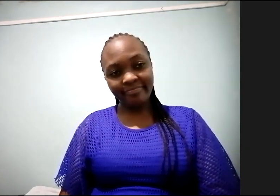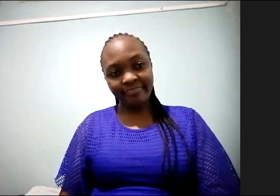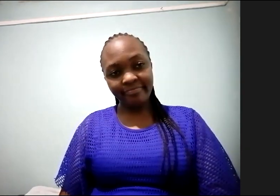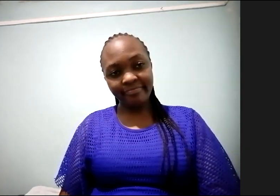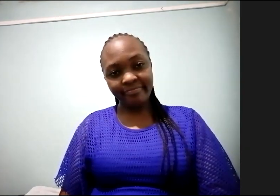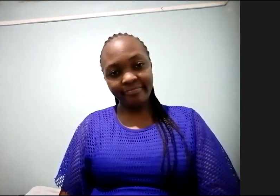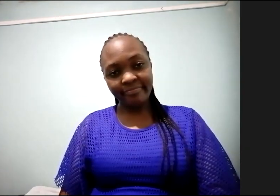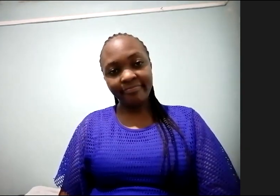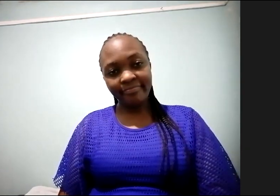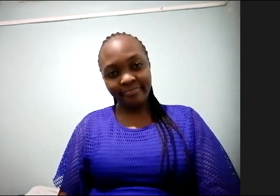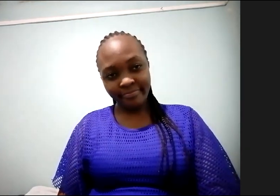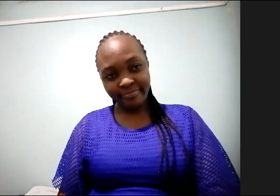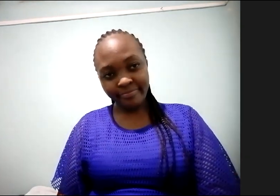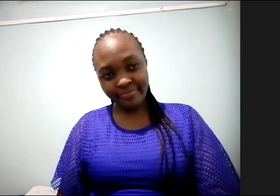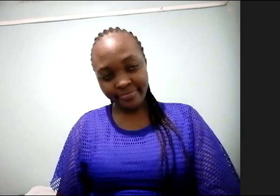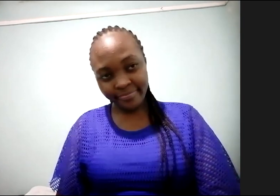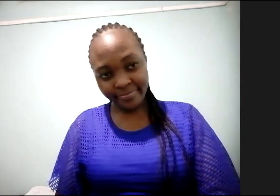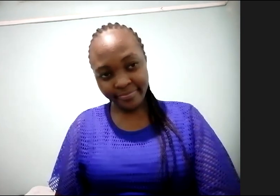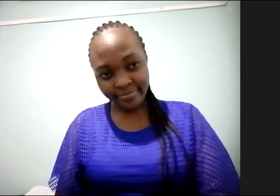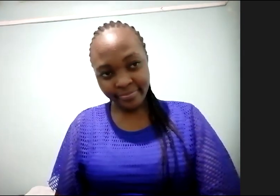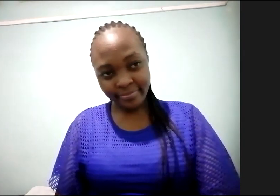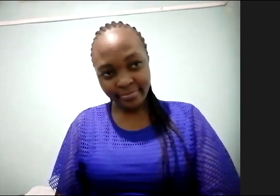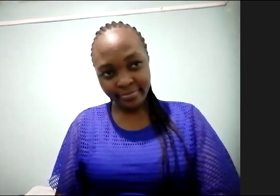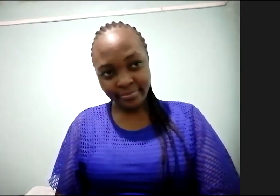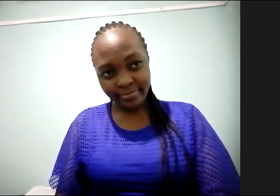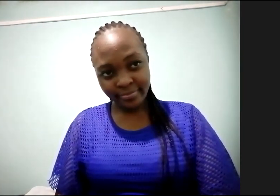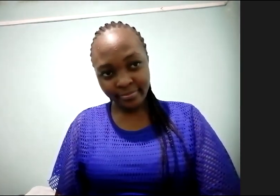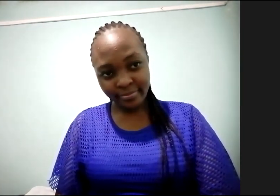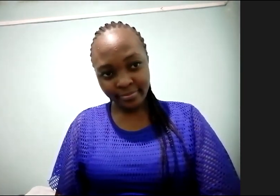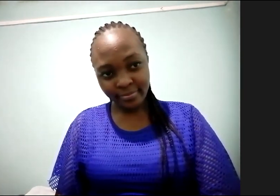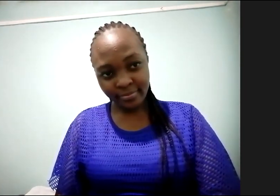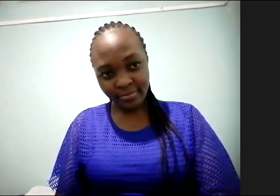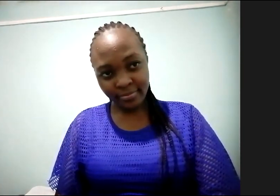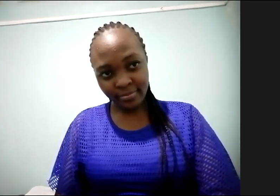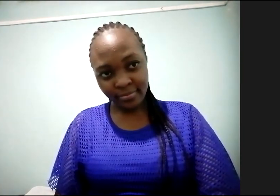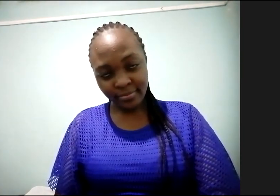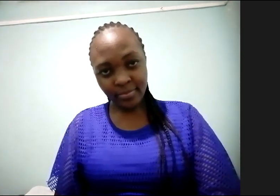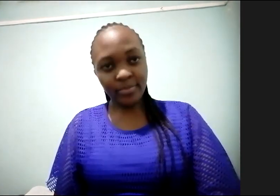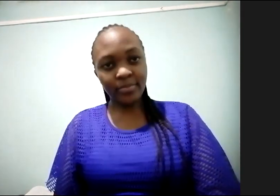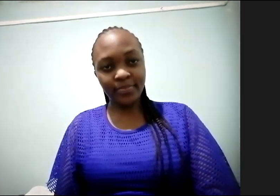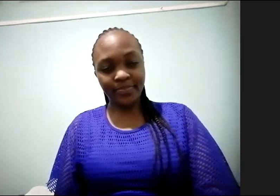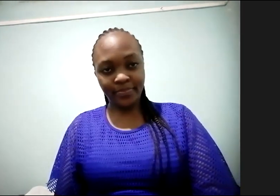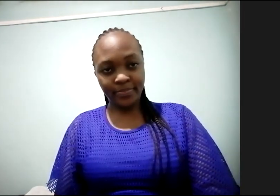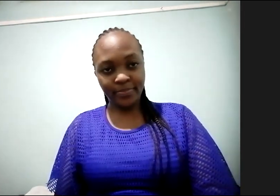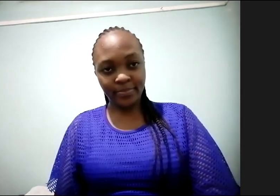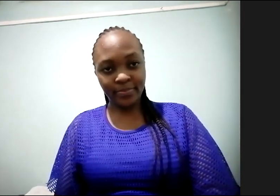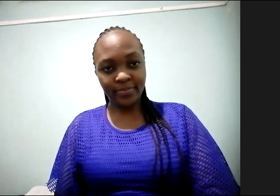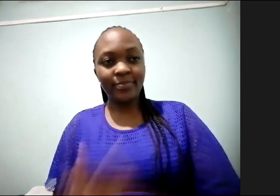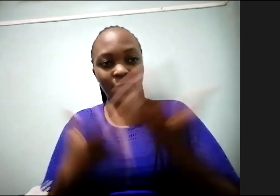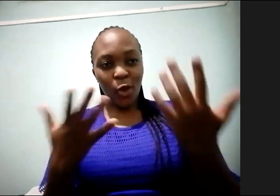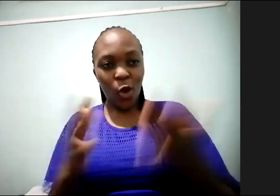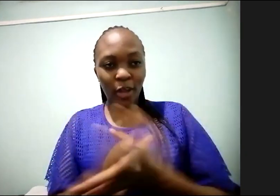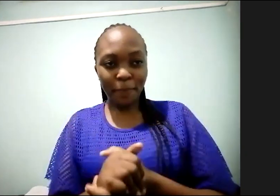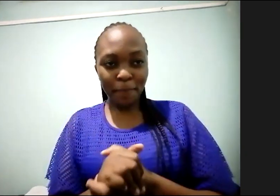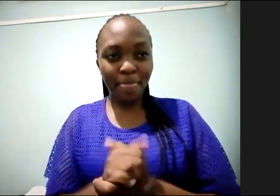Abigail, you can just sign off as we end the class. So, financial